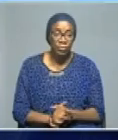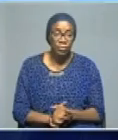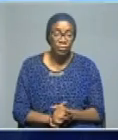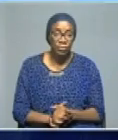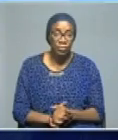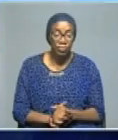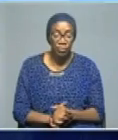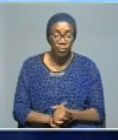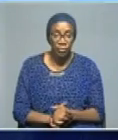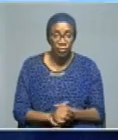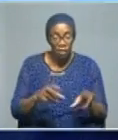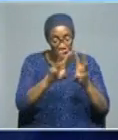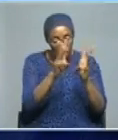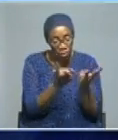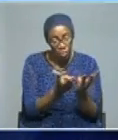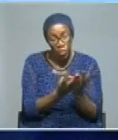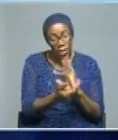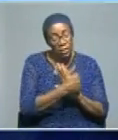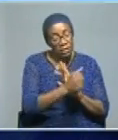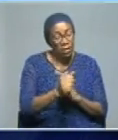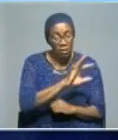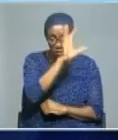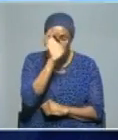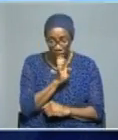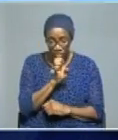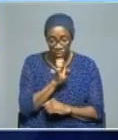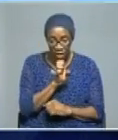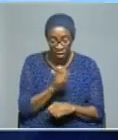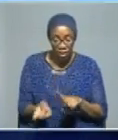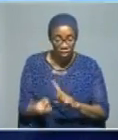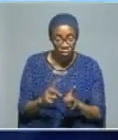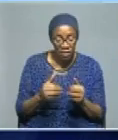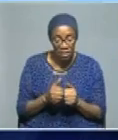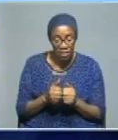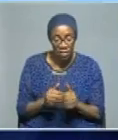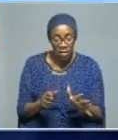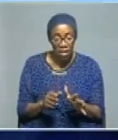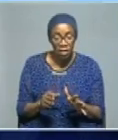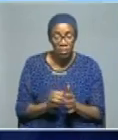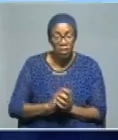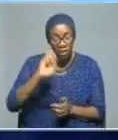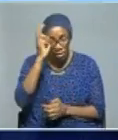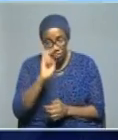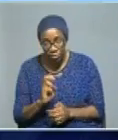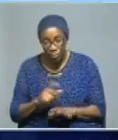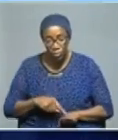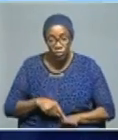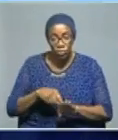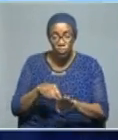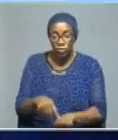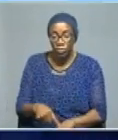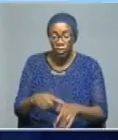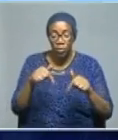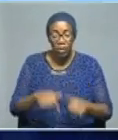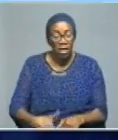The WorldSkills Africa 2022 officially kicks off in Swakop Moon tomorrow. We, of course, have managed to get the project manager for the